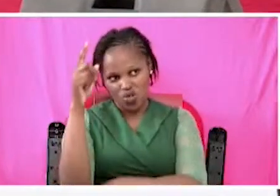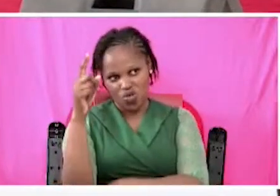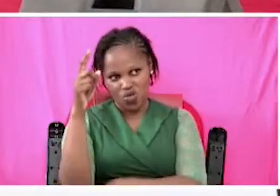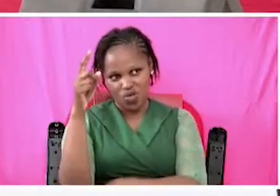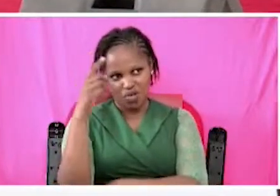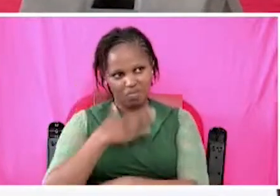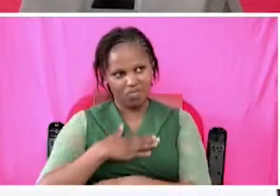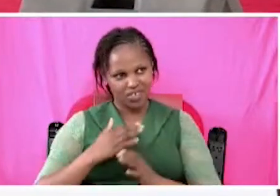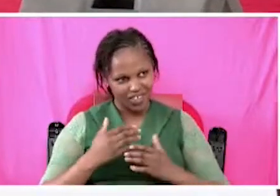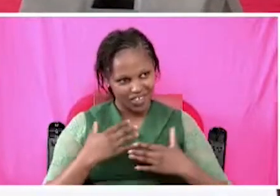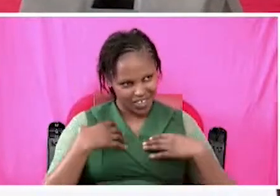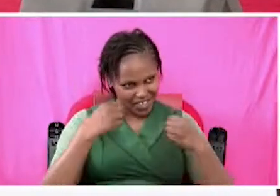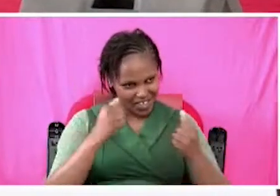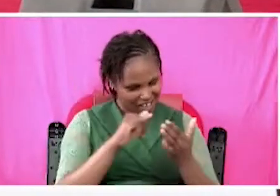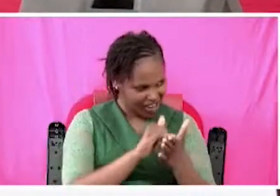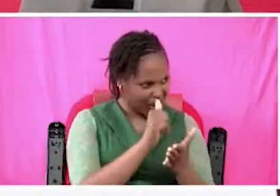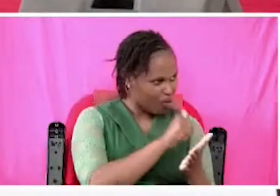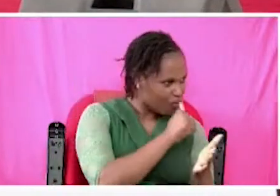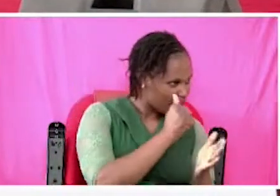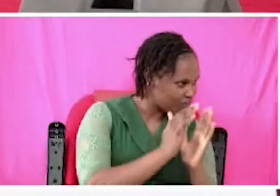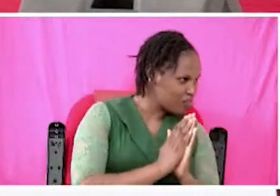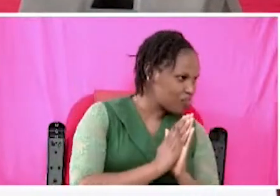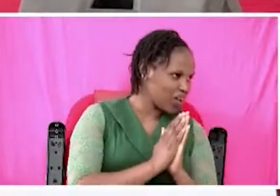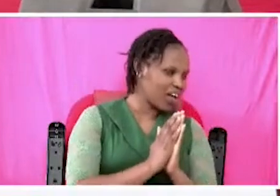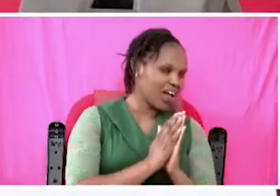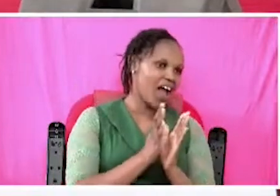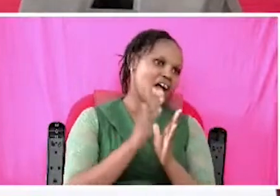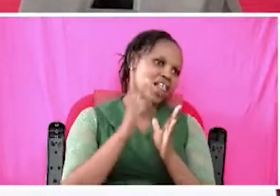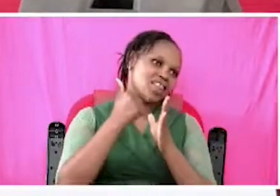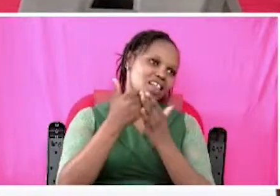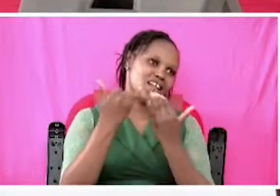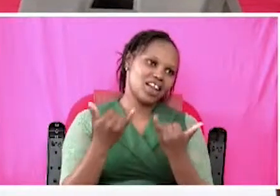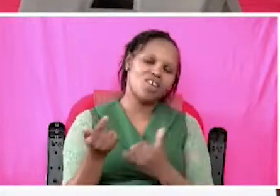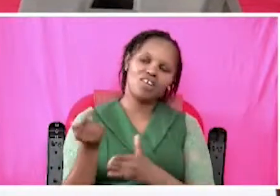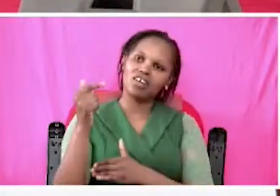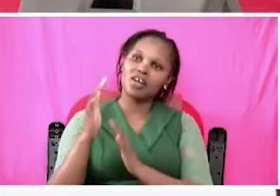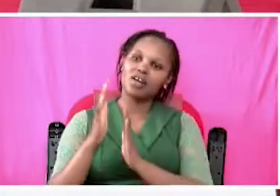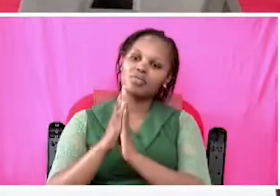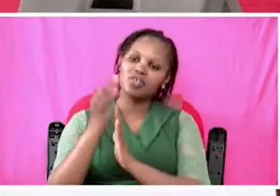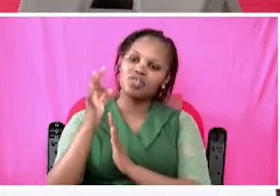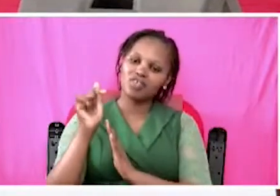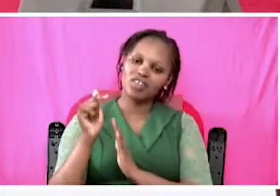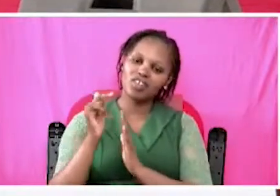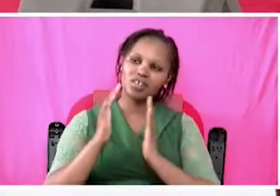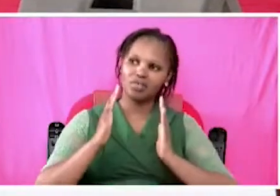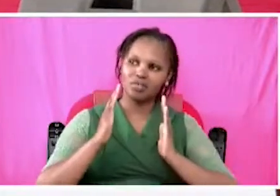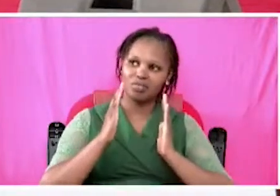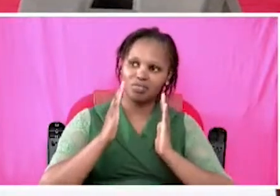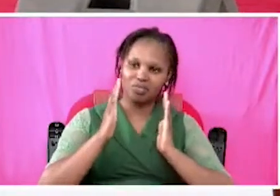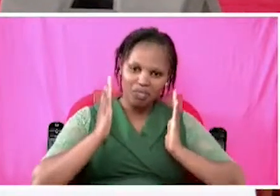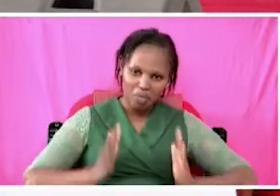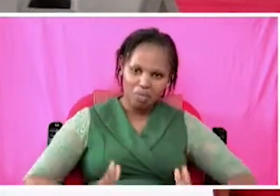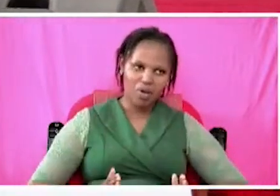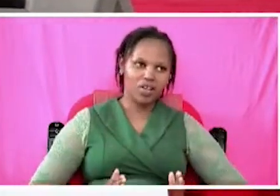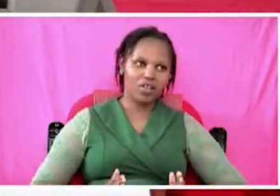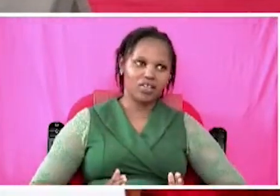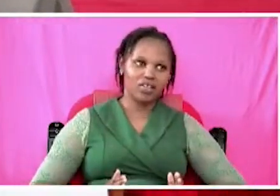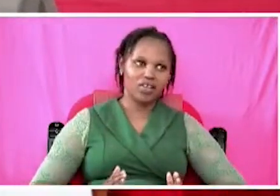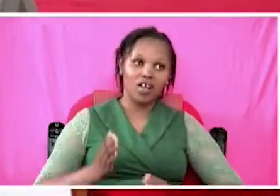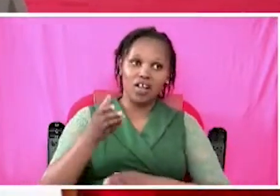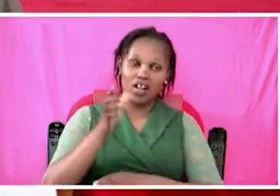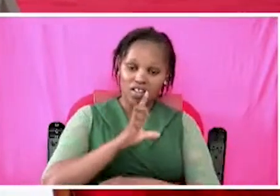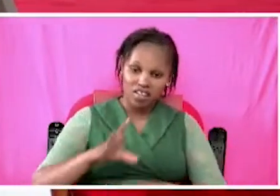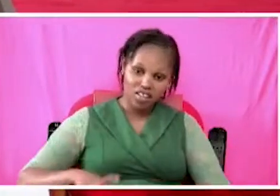private prayer. I didn't pray publicly. And then now I came and prayed for the person. The Lord did a miracle and healed that person. And that